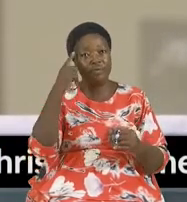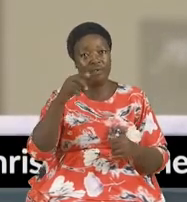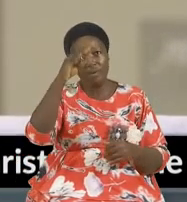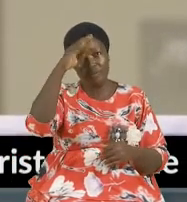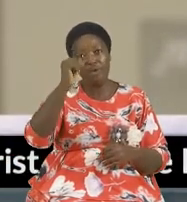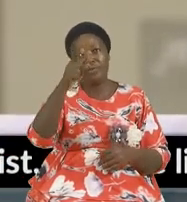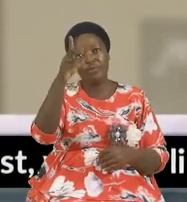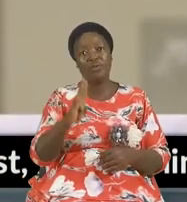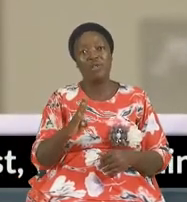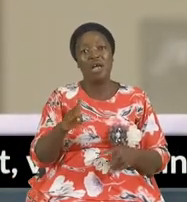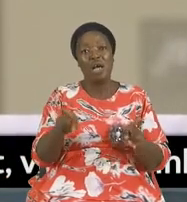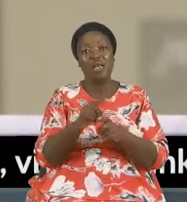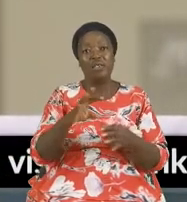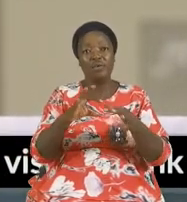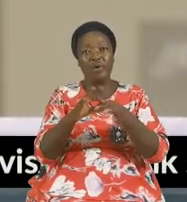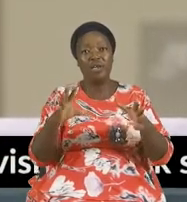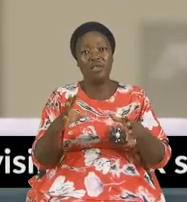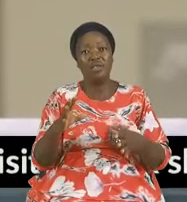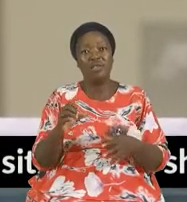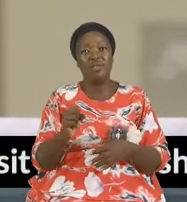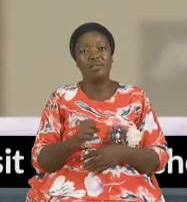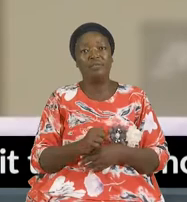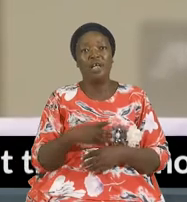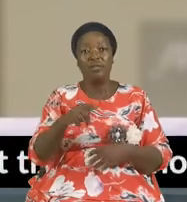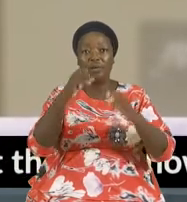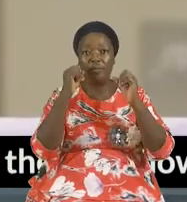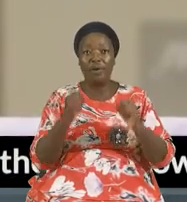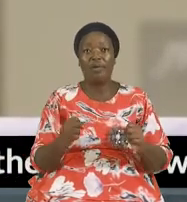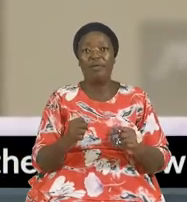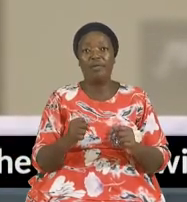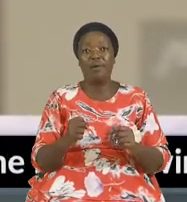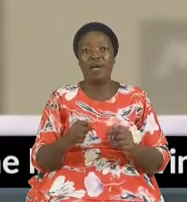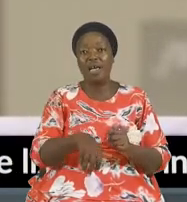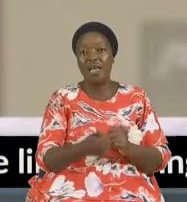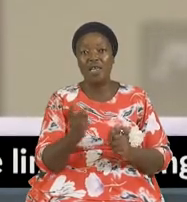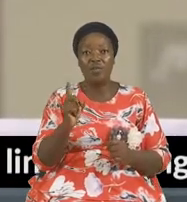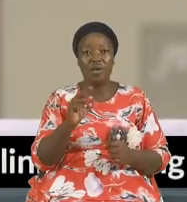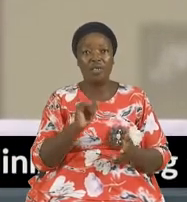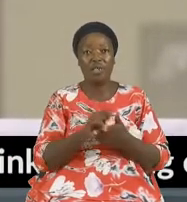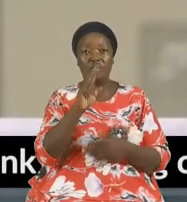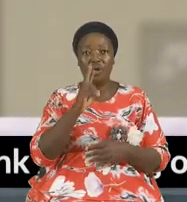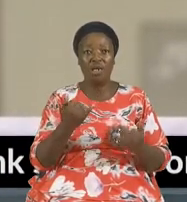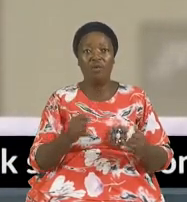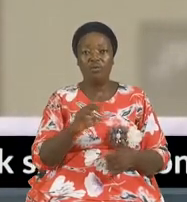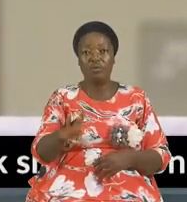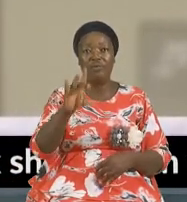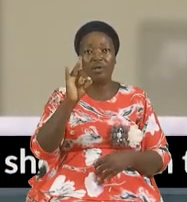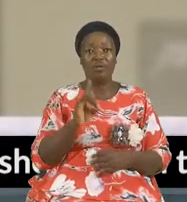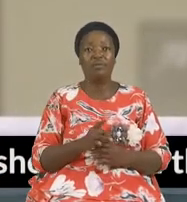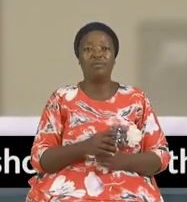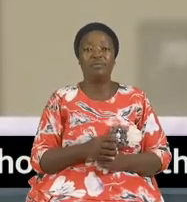We'll get ready now for the man of God as he releases the